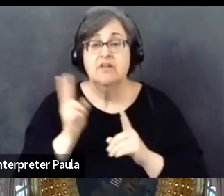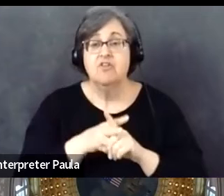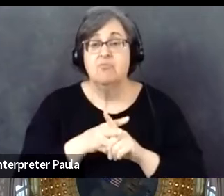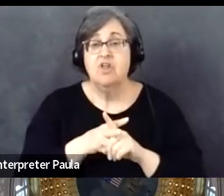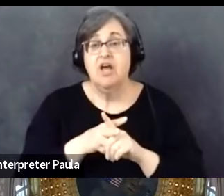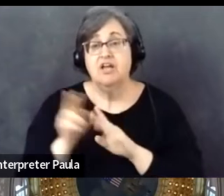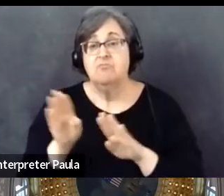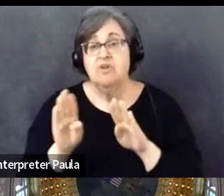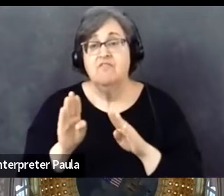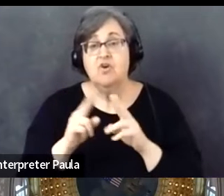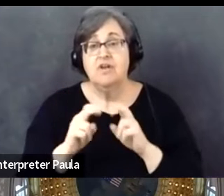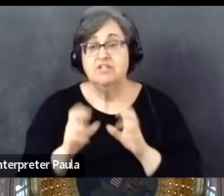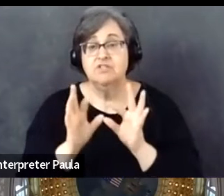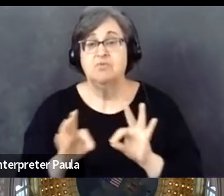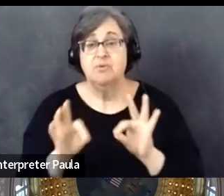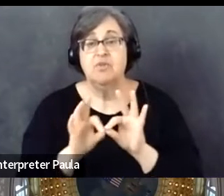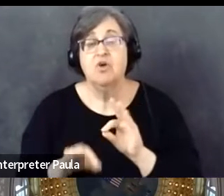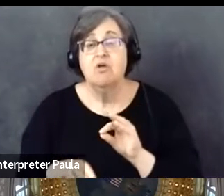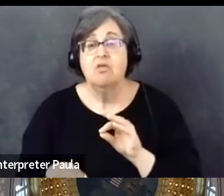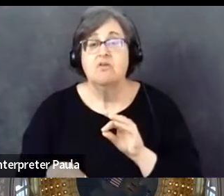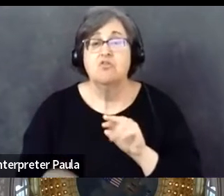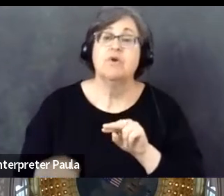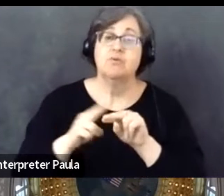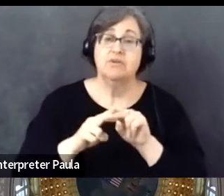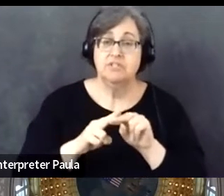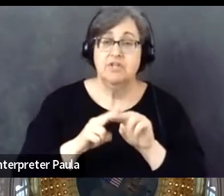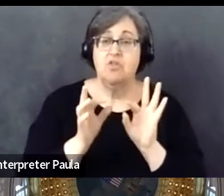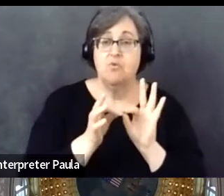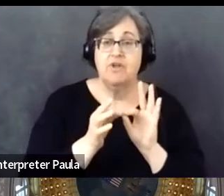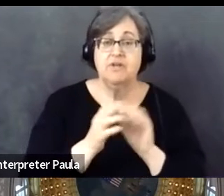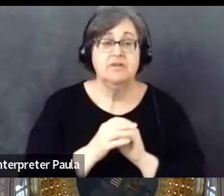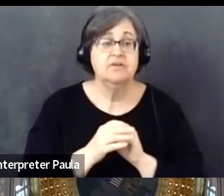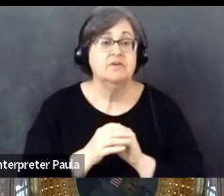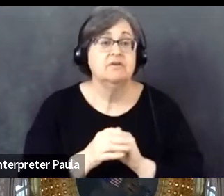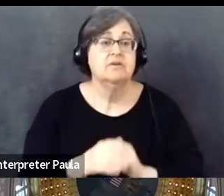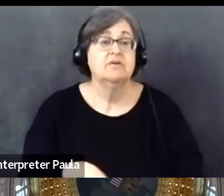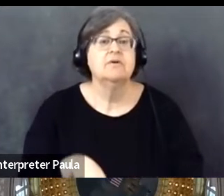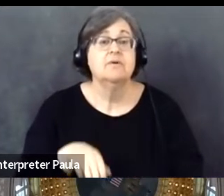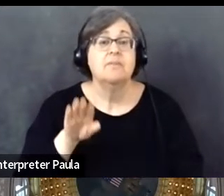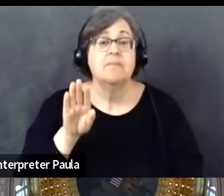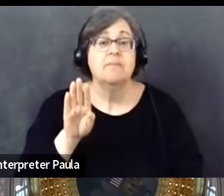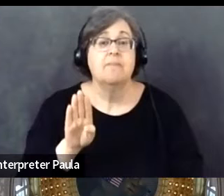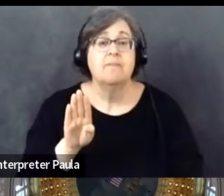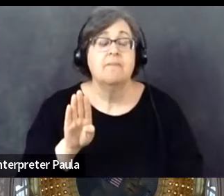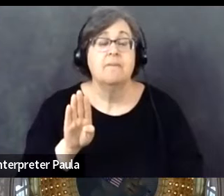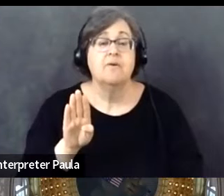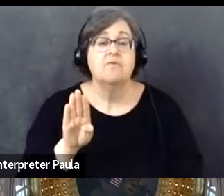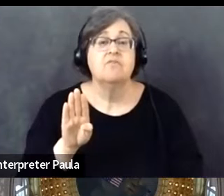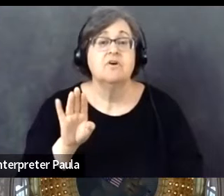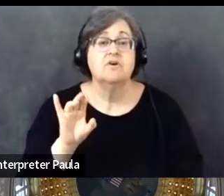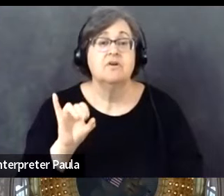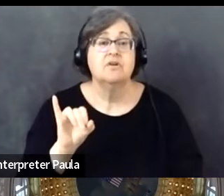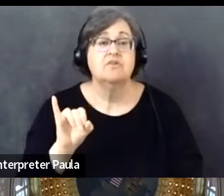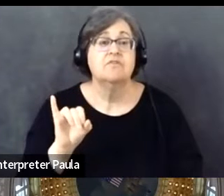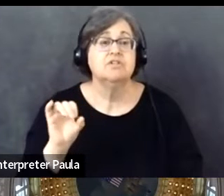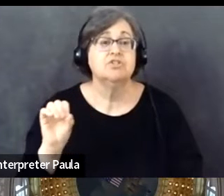analysis is really important, and so they're increasing those rates. The BHIS, or behavioral intervention services, those